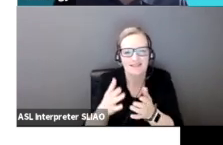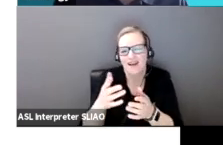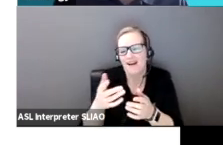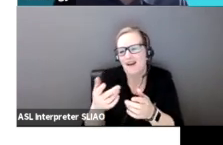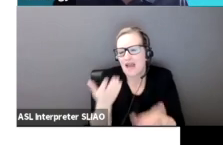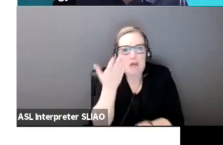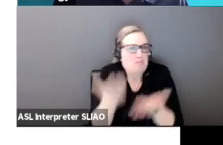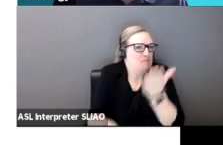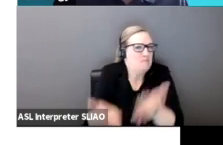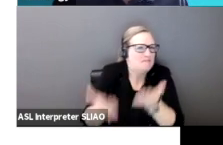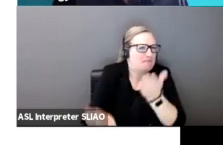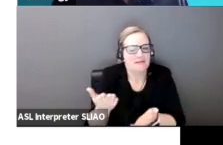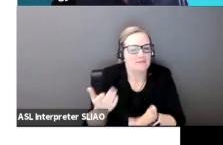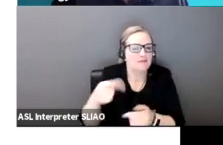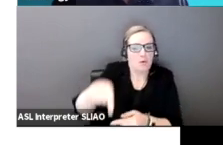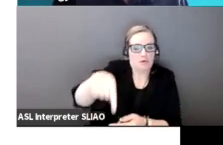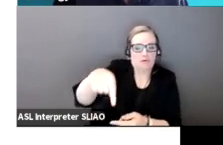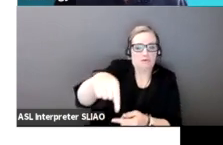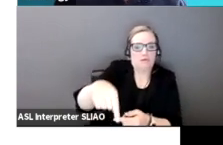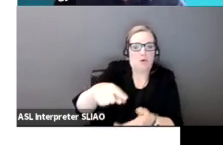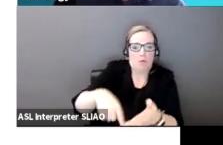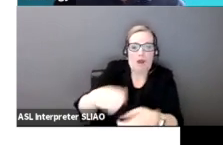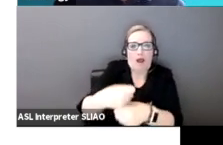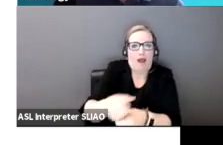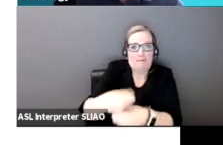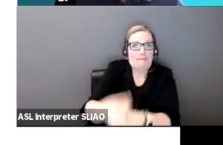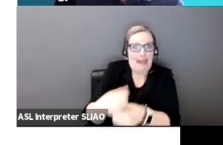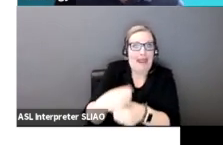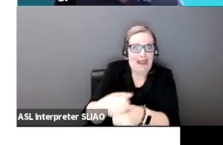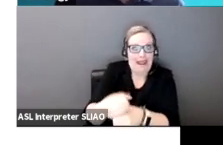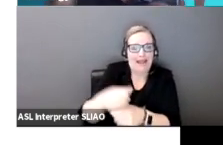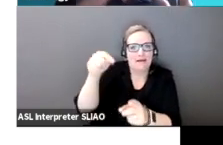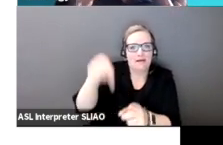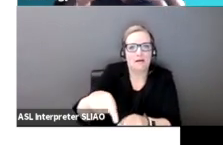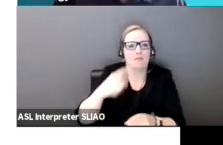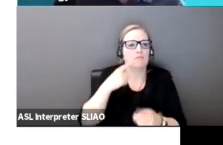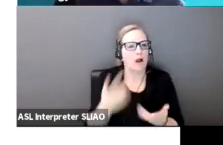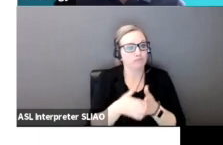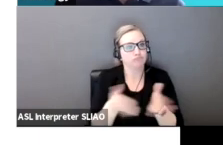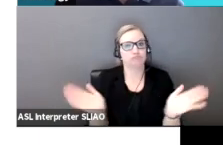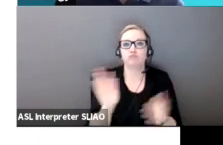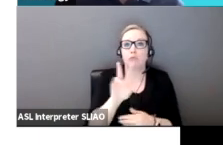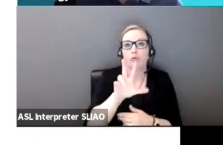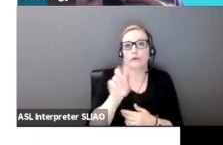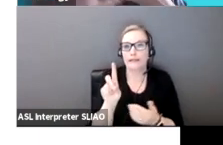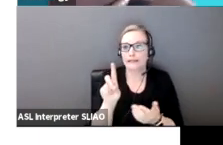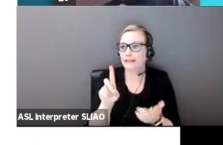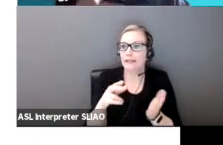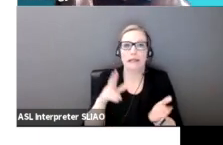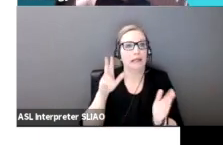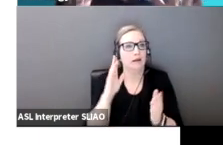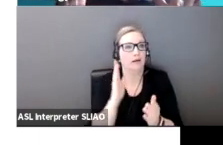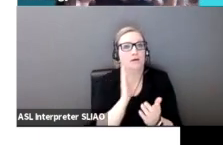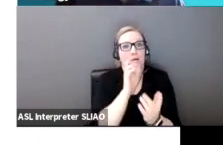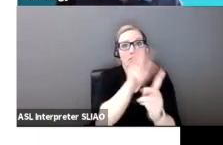3D printed. So in and of itself, there is no 3D printing registration system, but